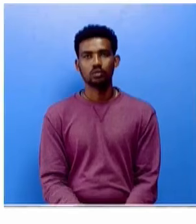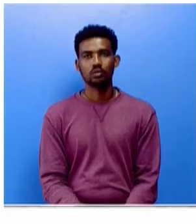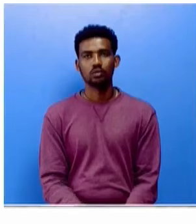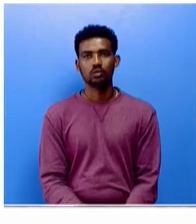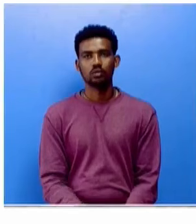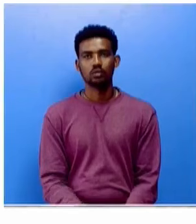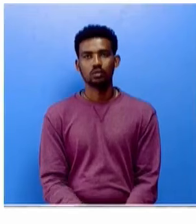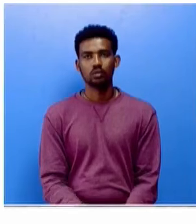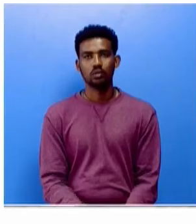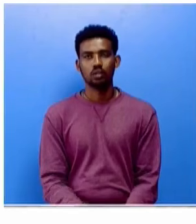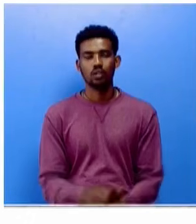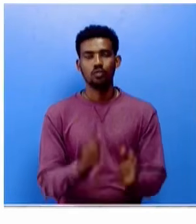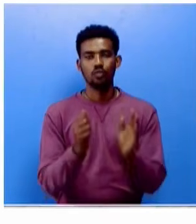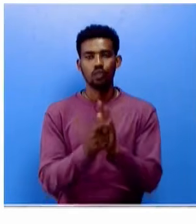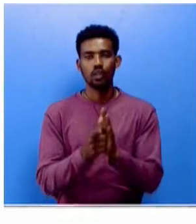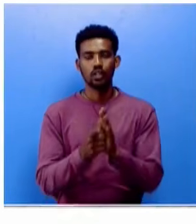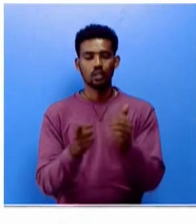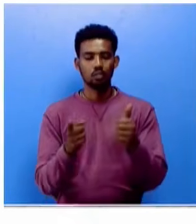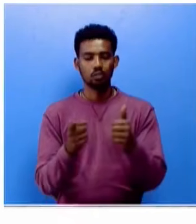For example, number 1.